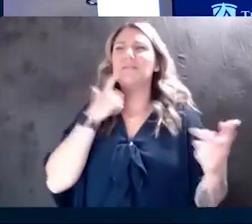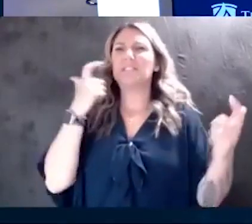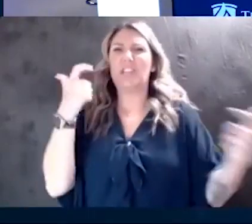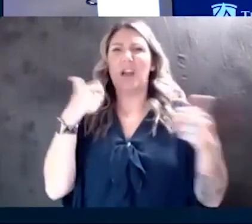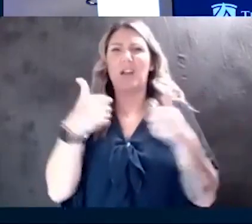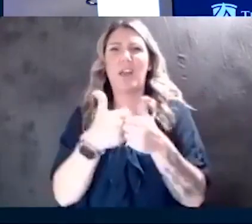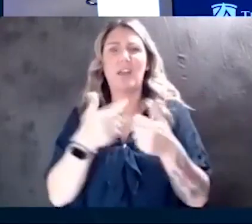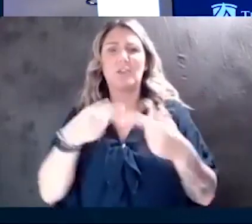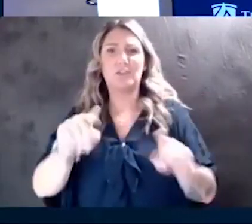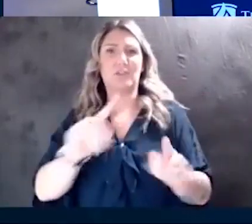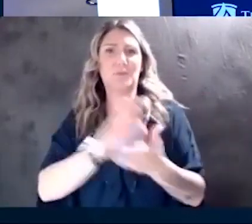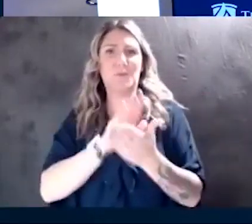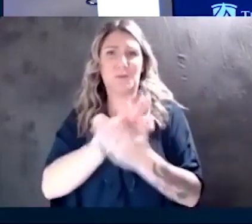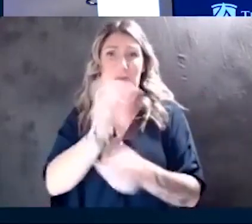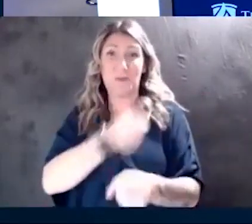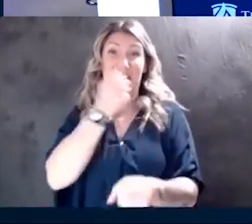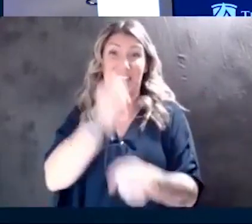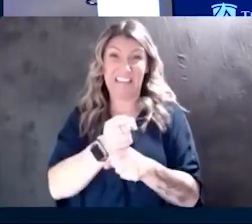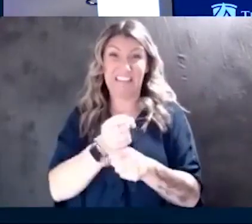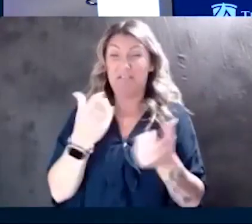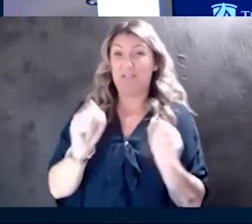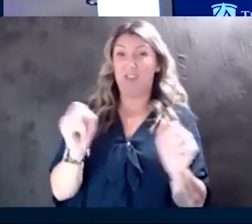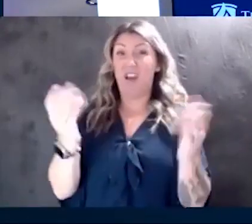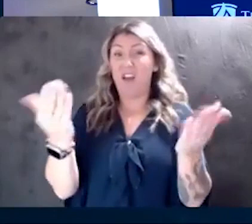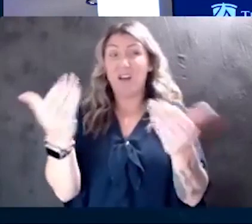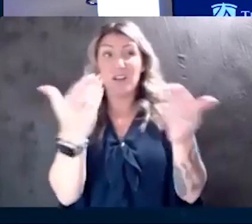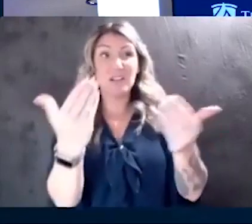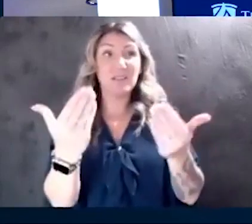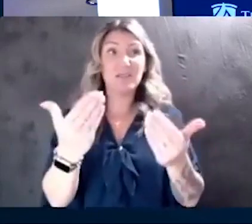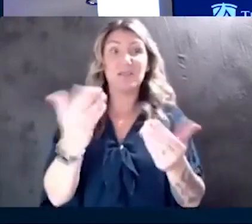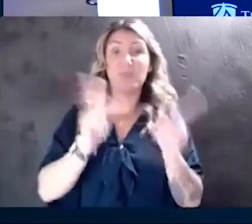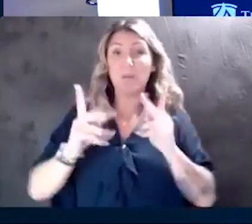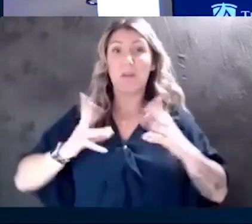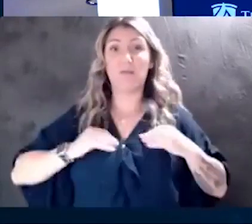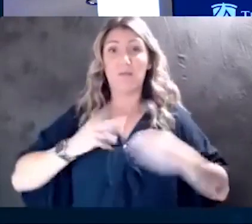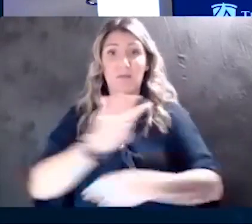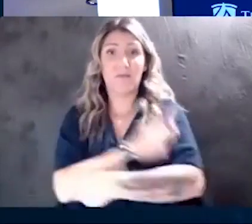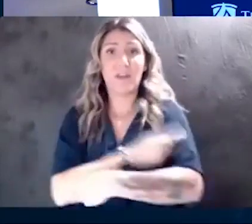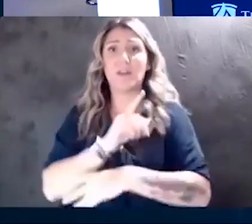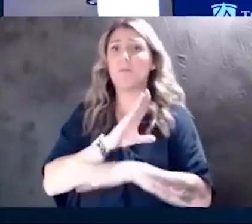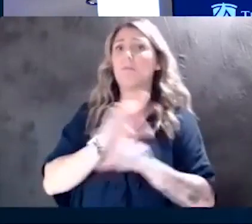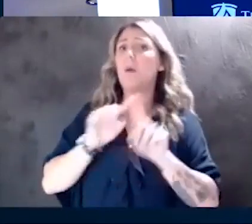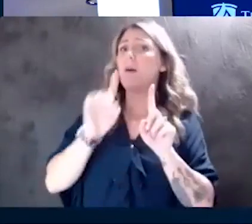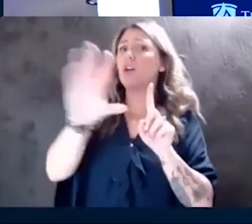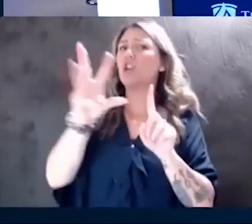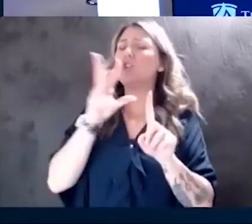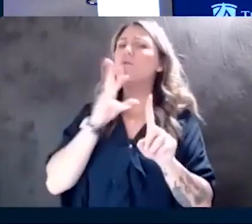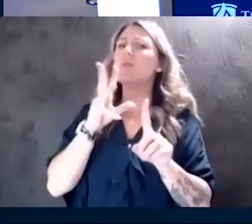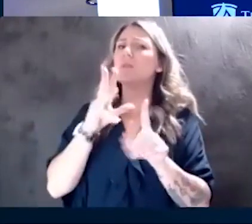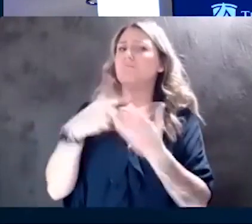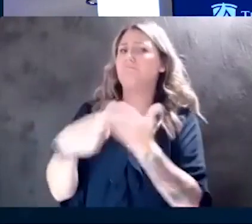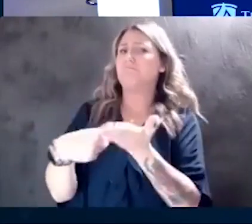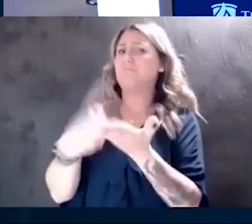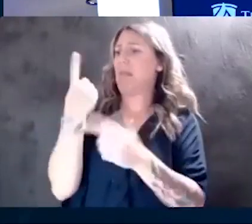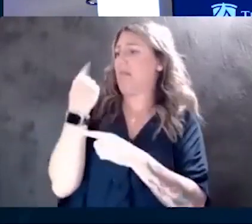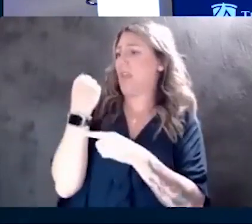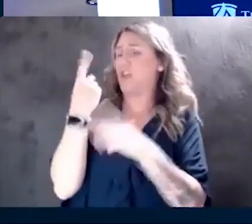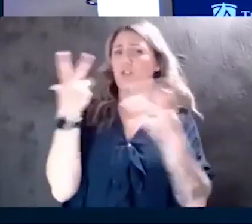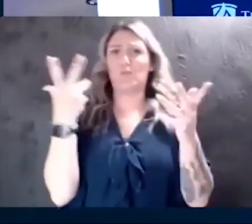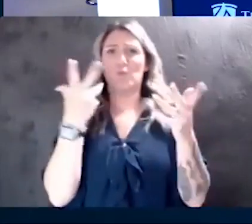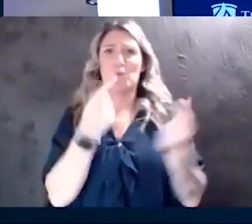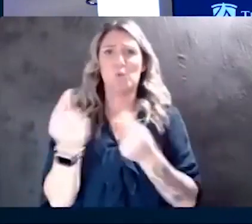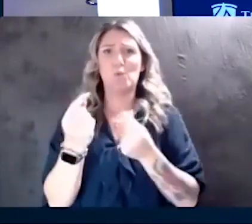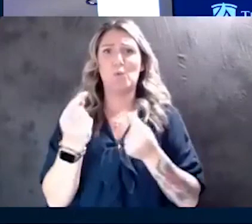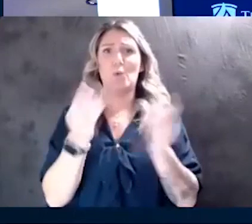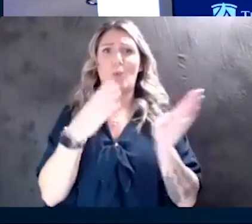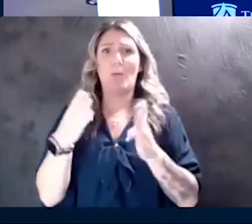think you just answered it, trying to get people vaccinated. But what are your discussions like right now? What did you do last year that's helping you prepare for this year, and how is